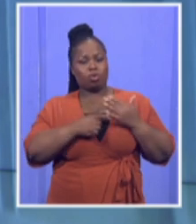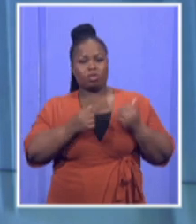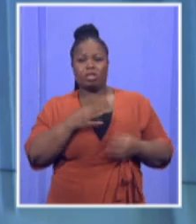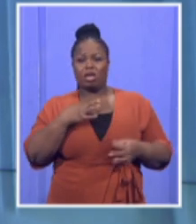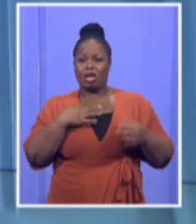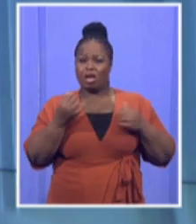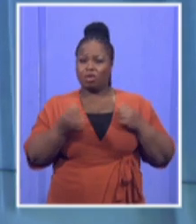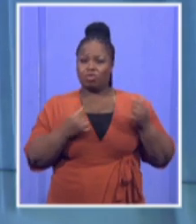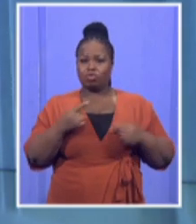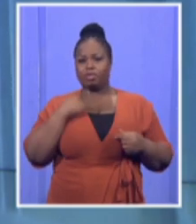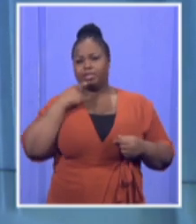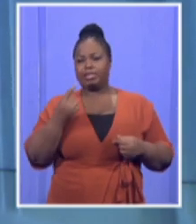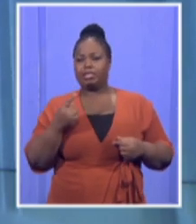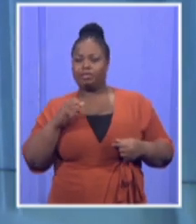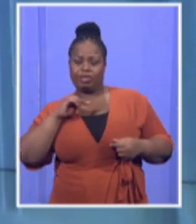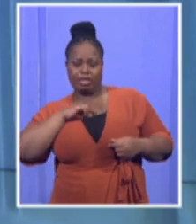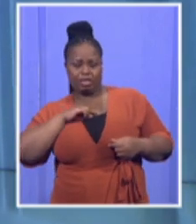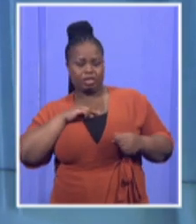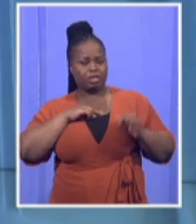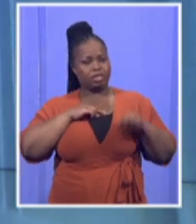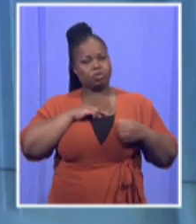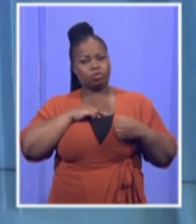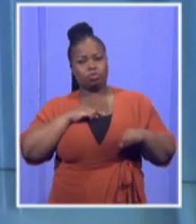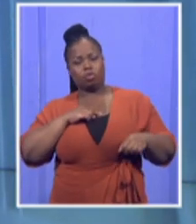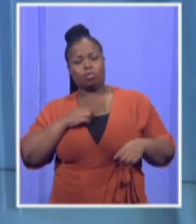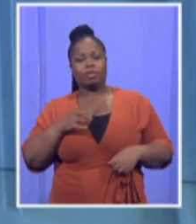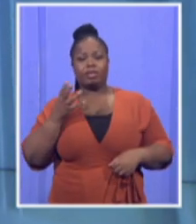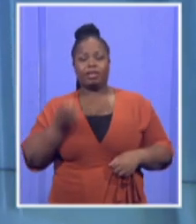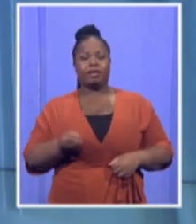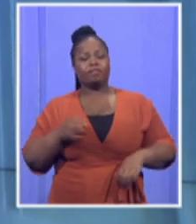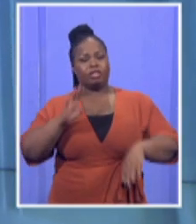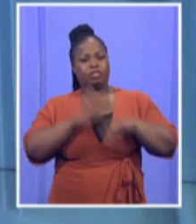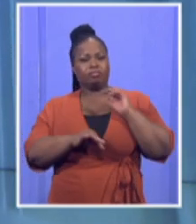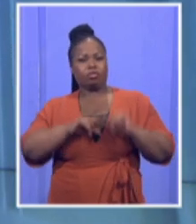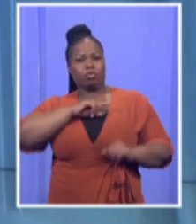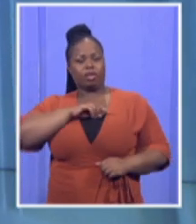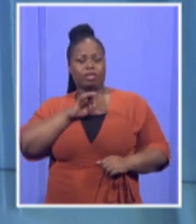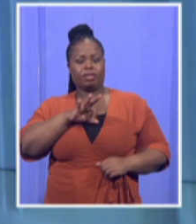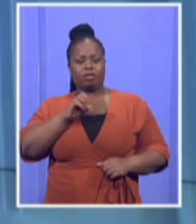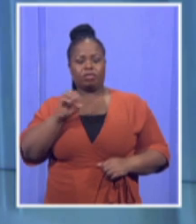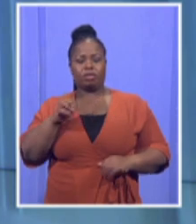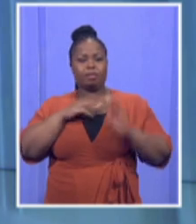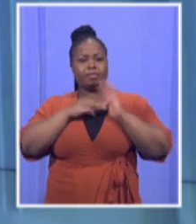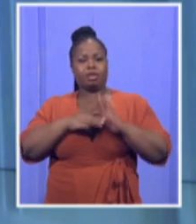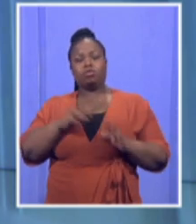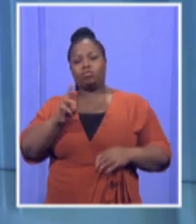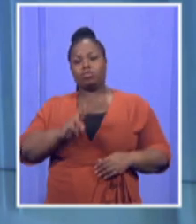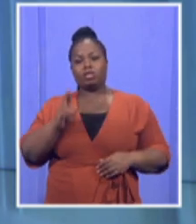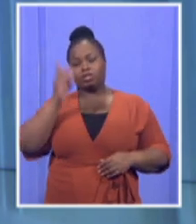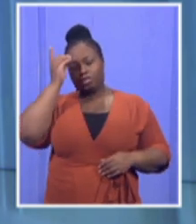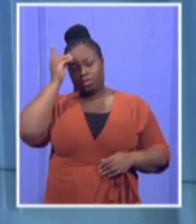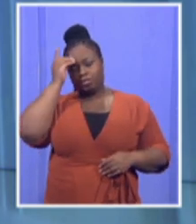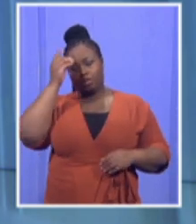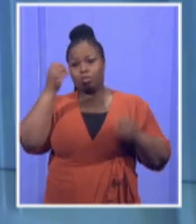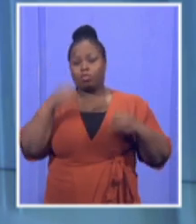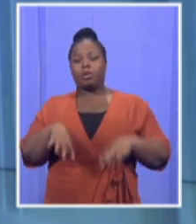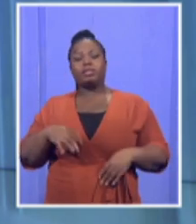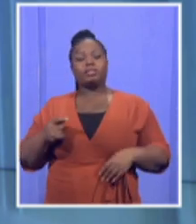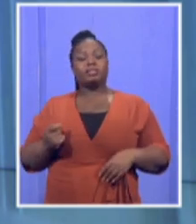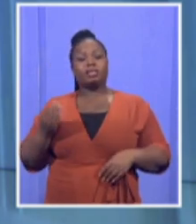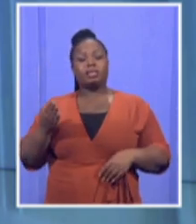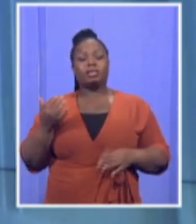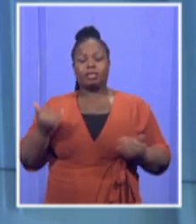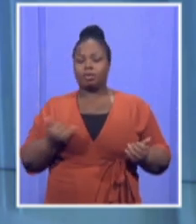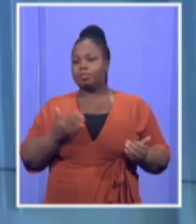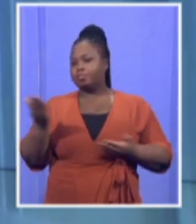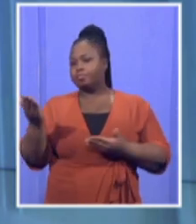pleas. Gumede and her co-accused face multiple charges related to a 300 million rand Durban Solid Waste tender. For more on this, let's bring